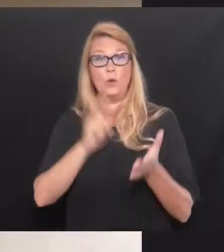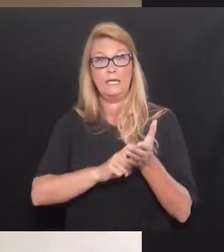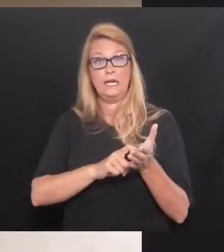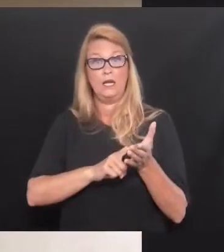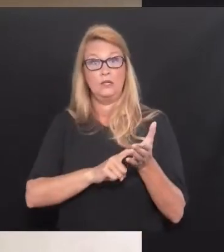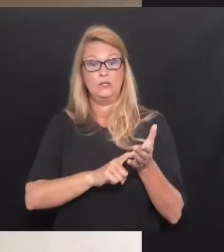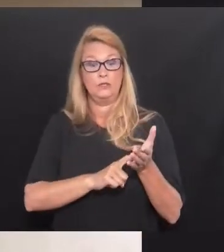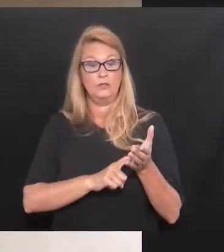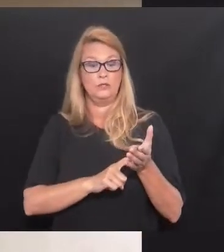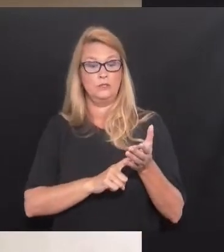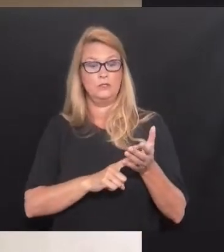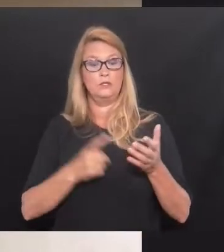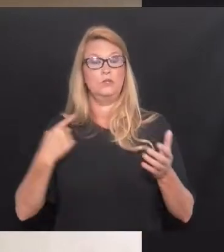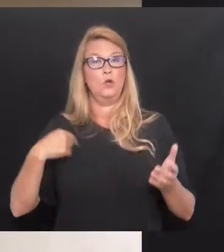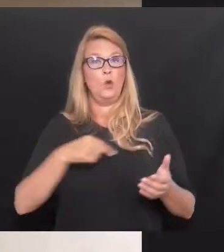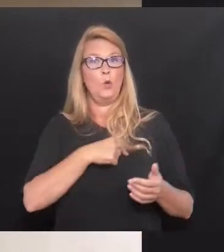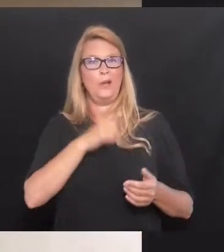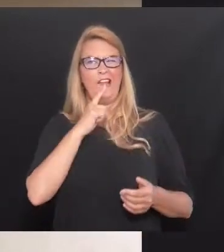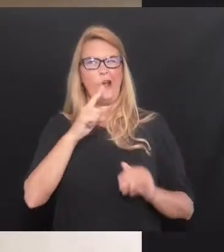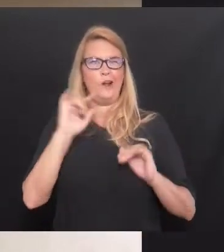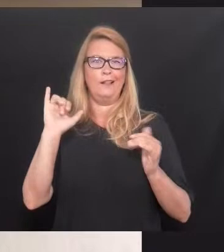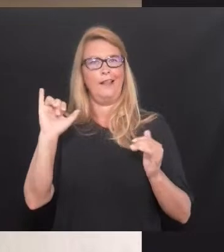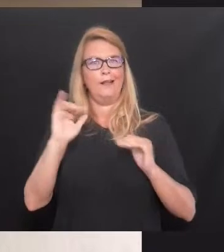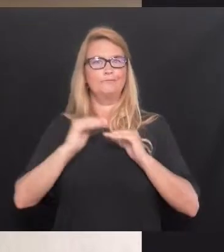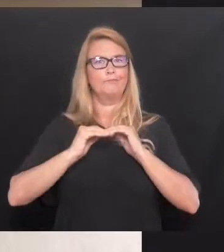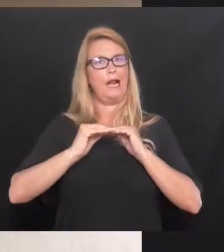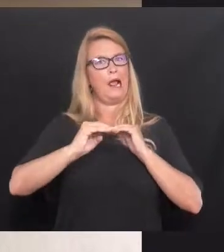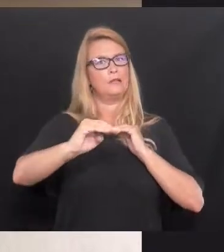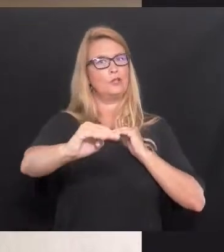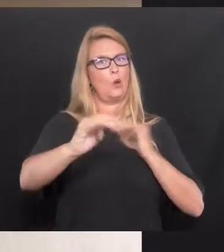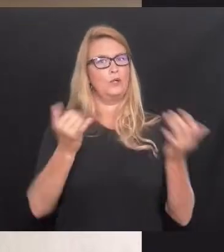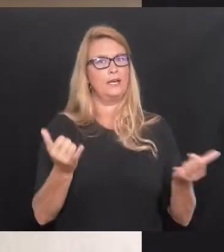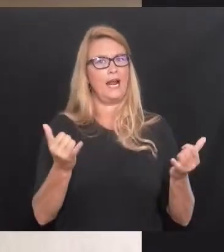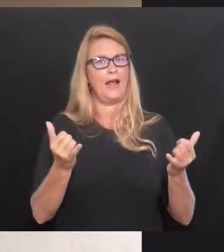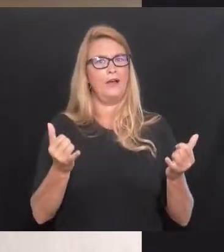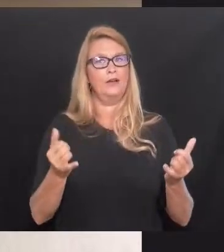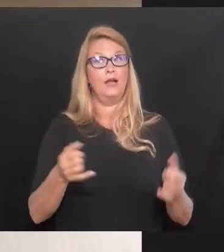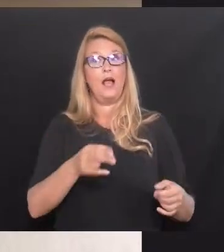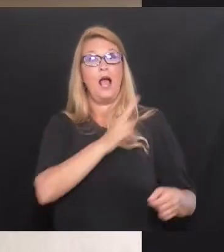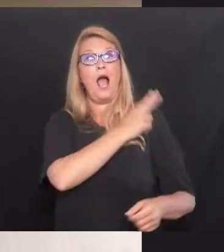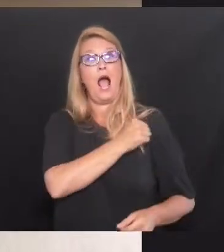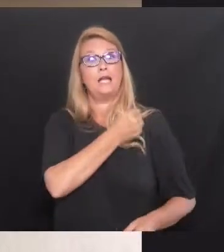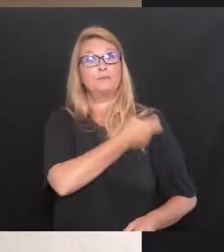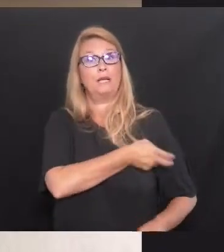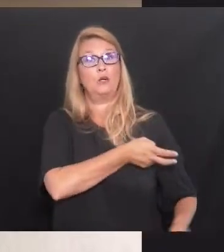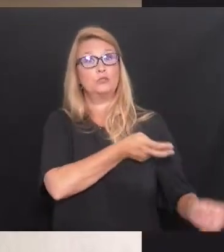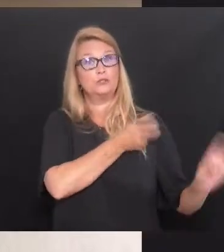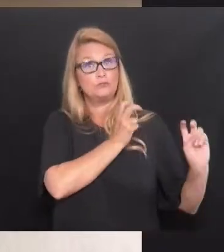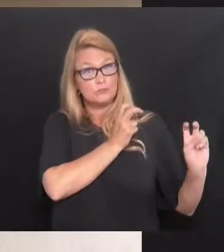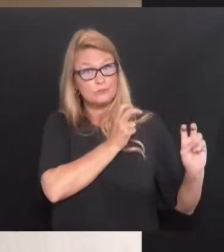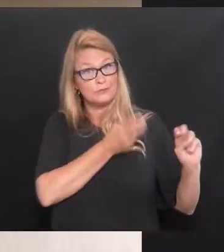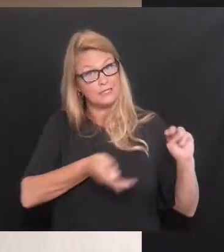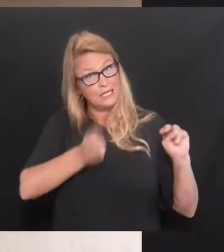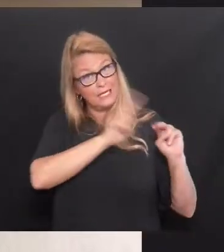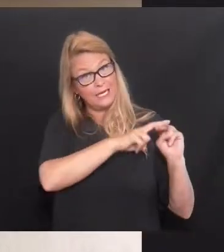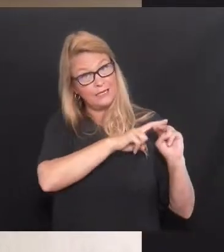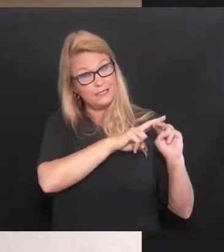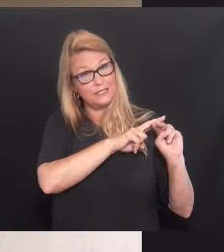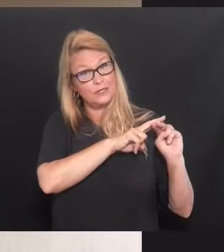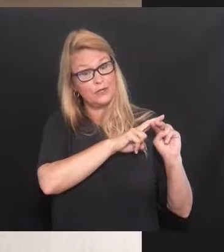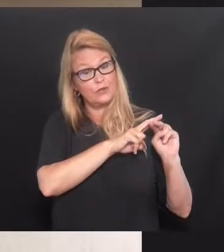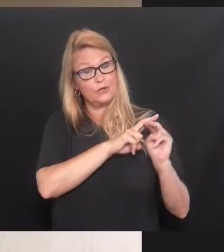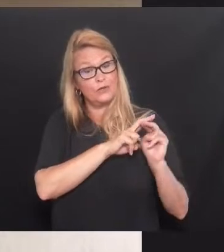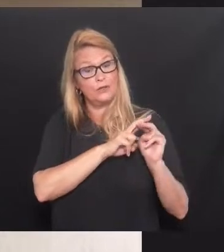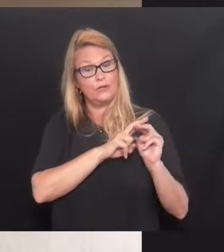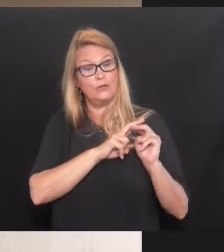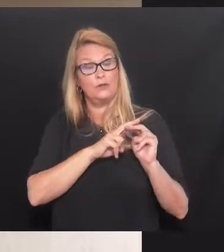at a plateau when it comes to vaccinations. At the same time, COVID hospitalizations have increased pretty significantly. So